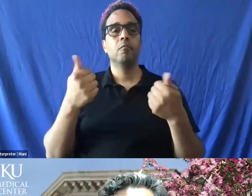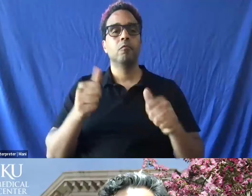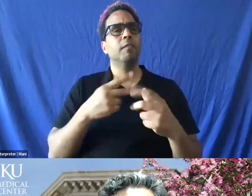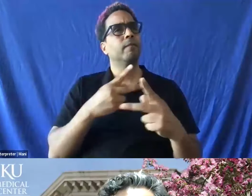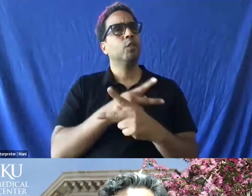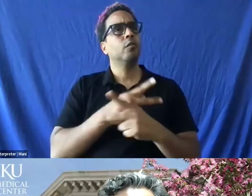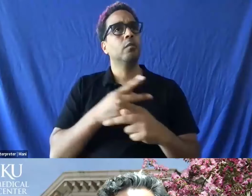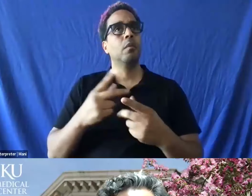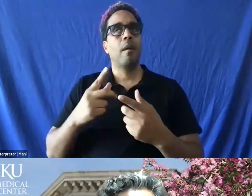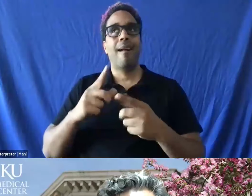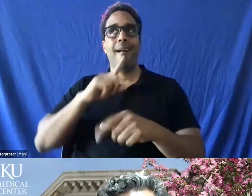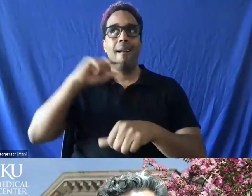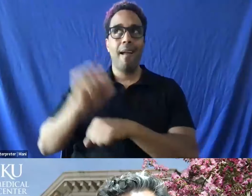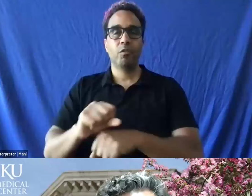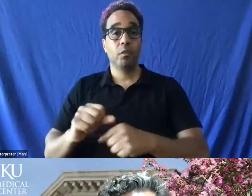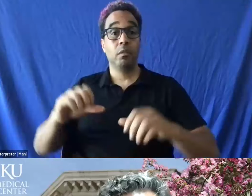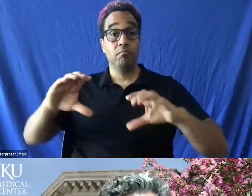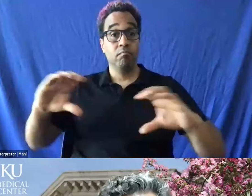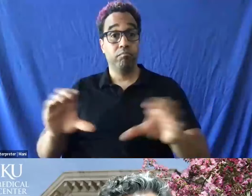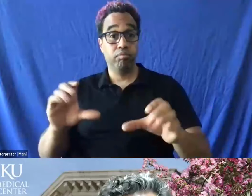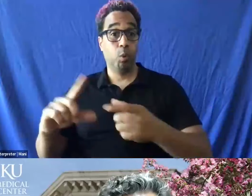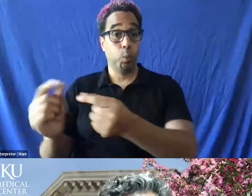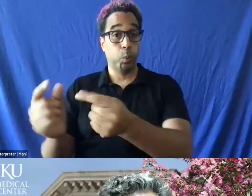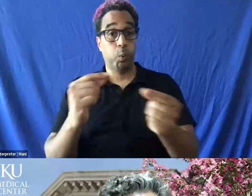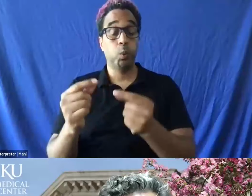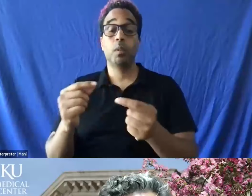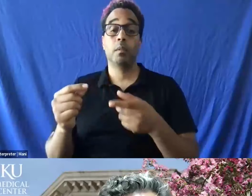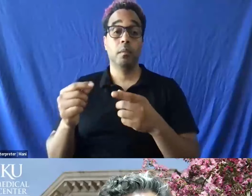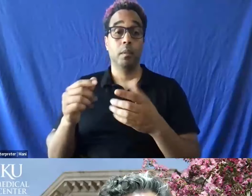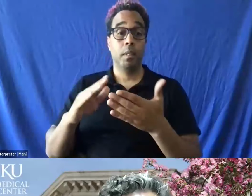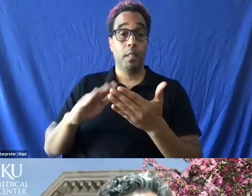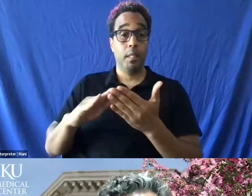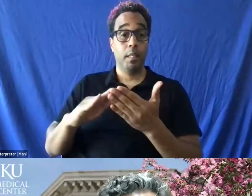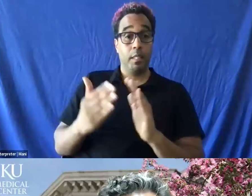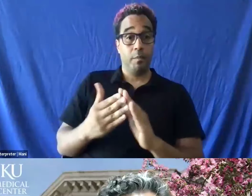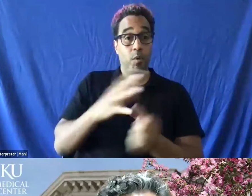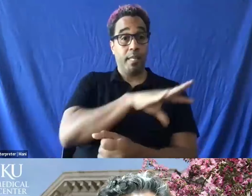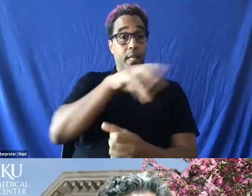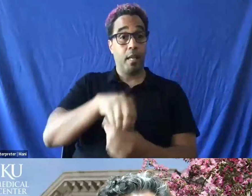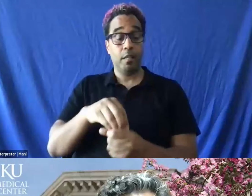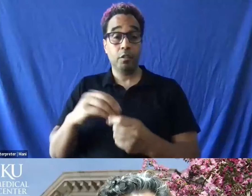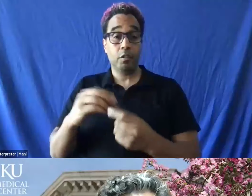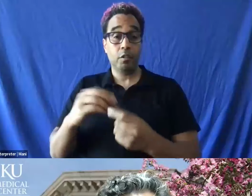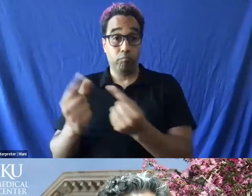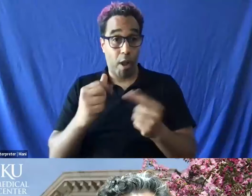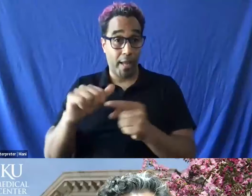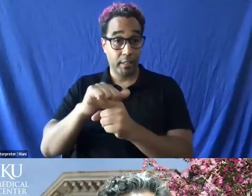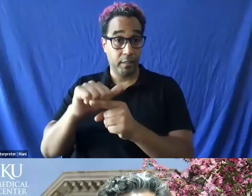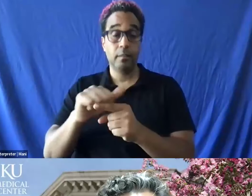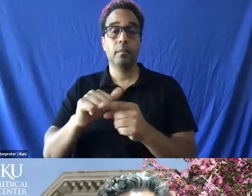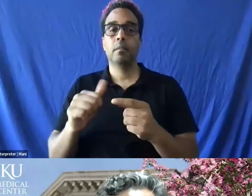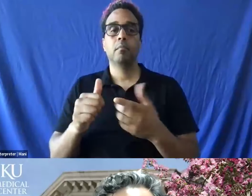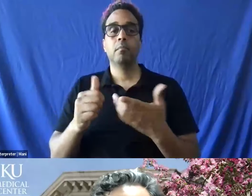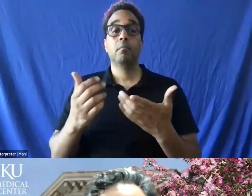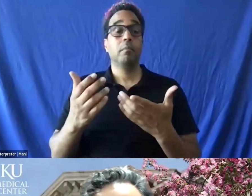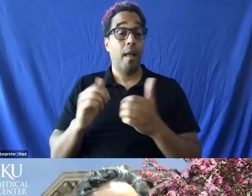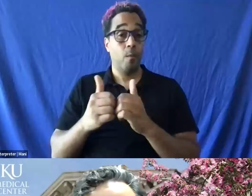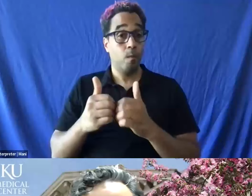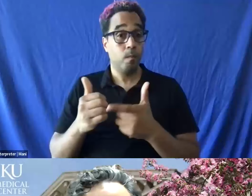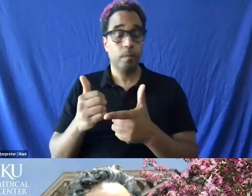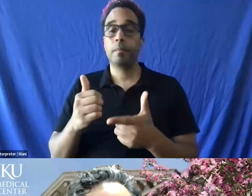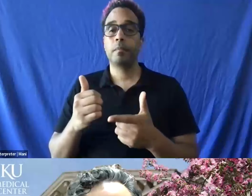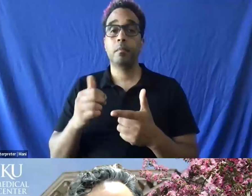practice, the ideas of community engagement and practice. So I'm going to ask our chat manager to post the